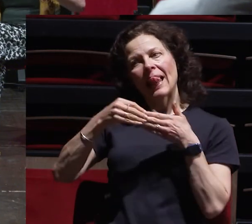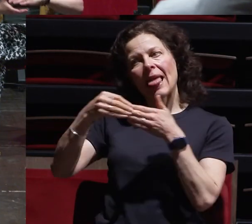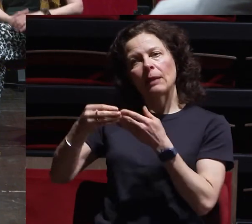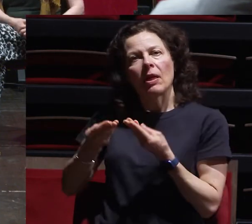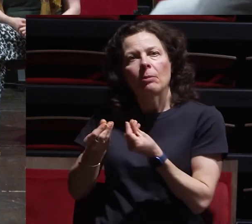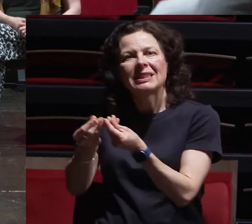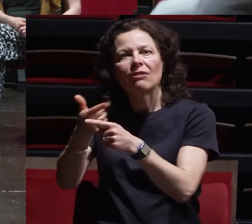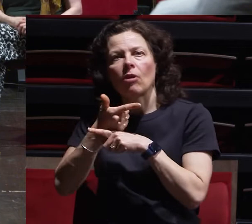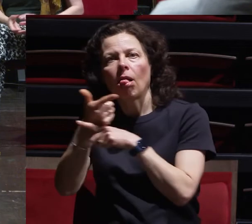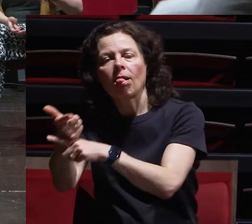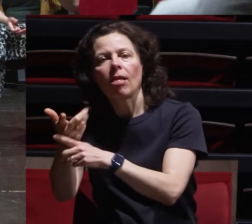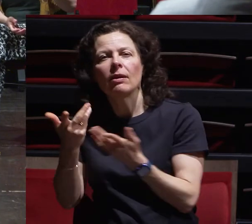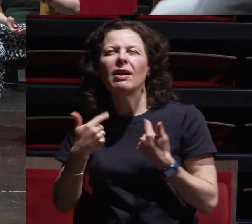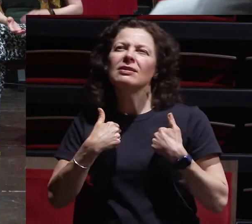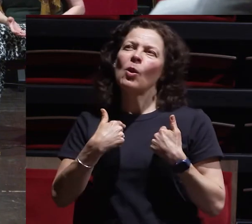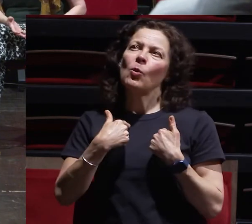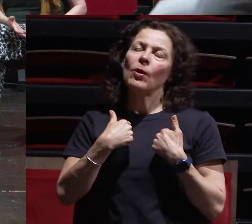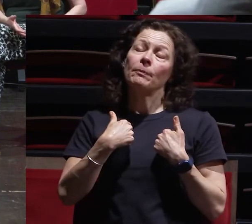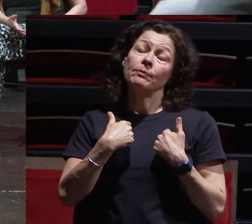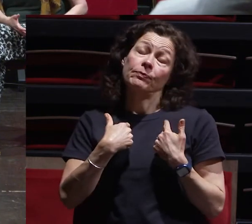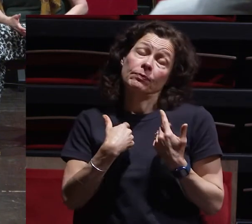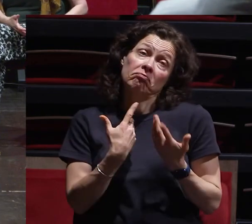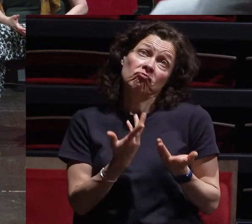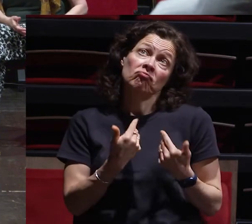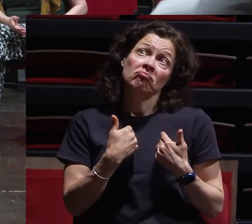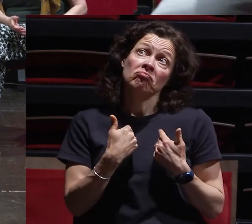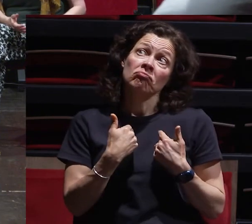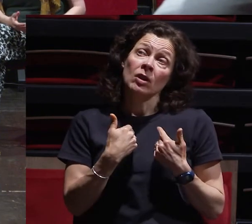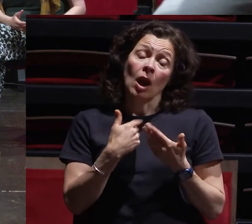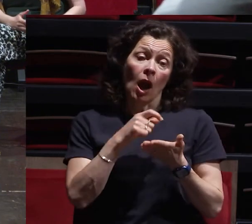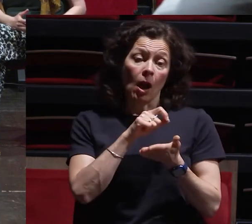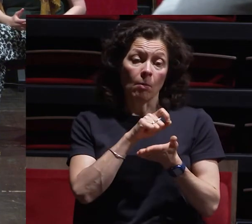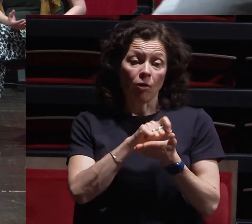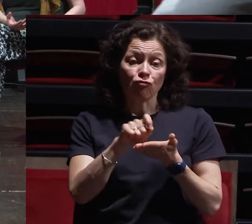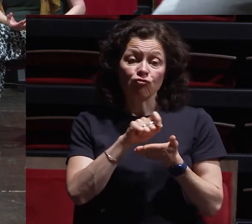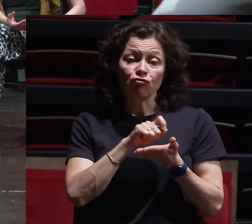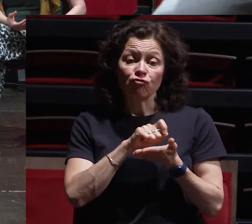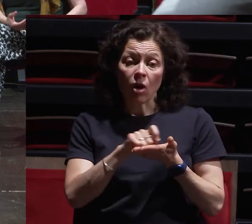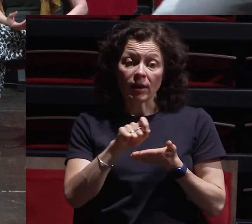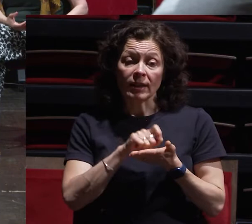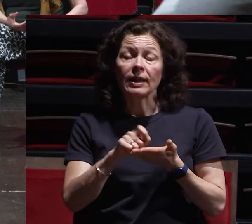bit. But so I'm actually writing something about